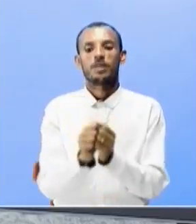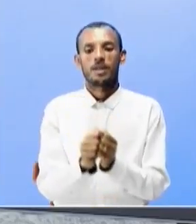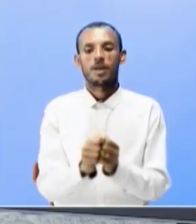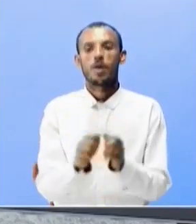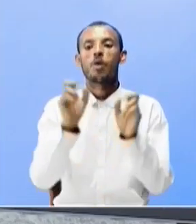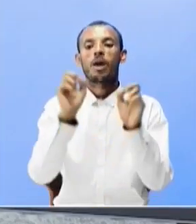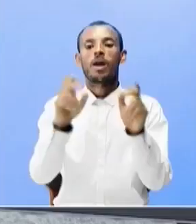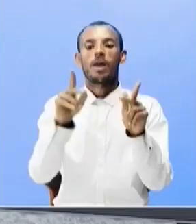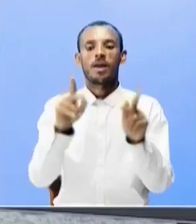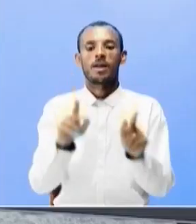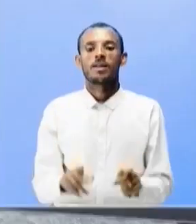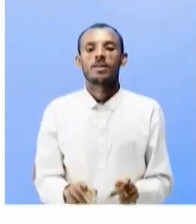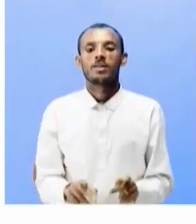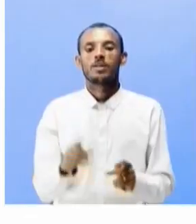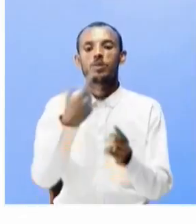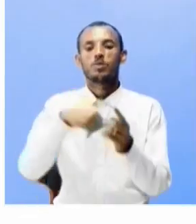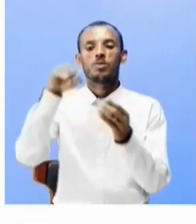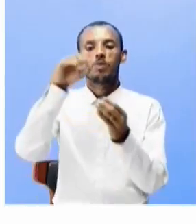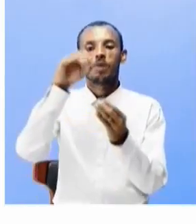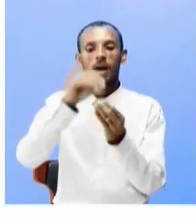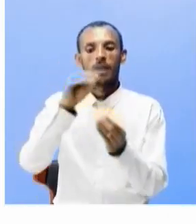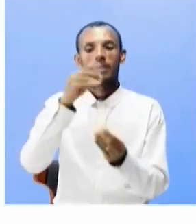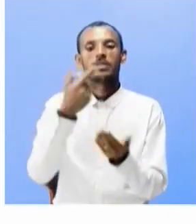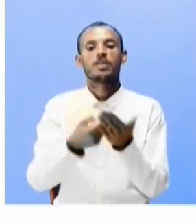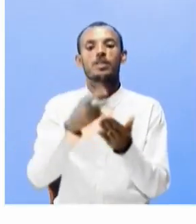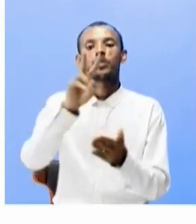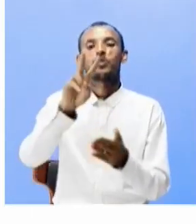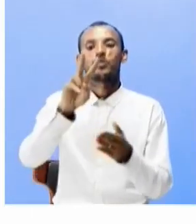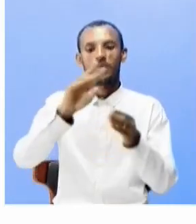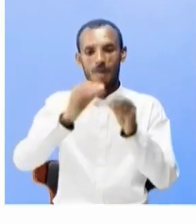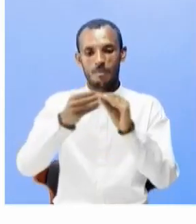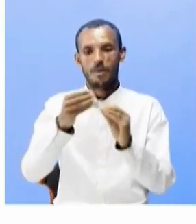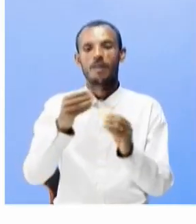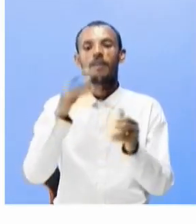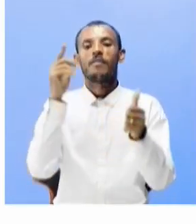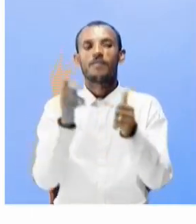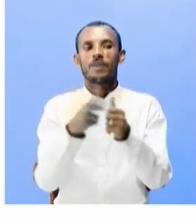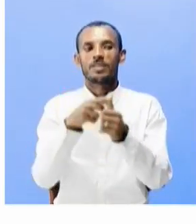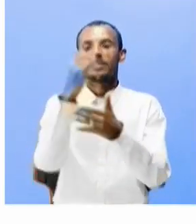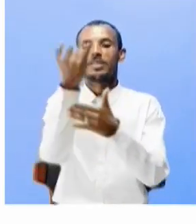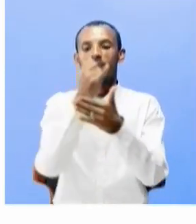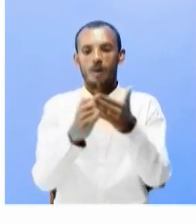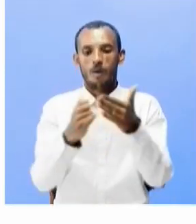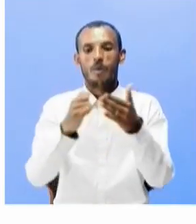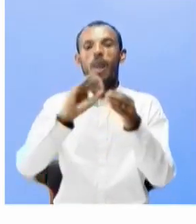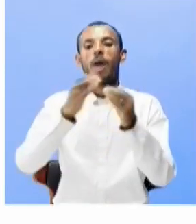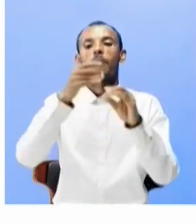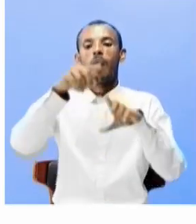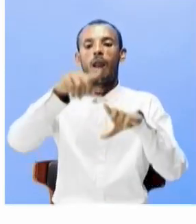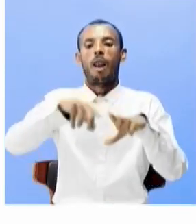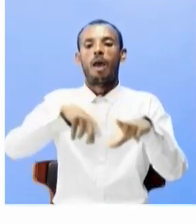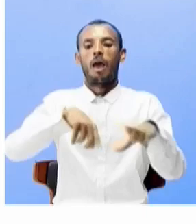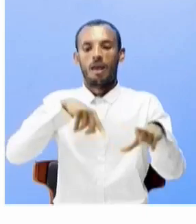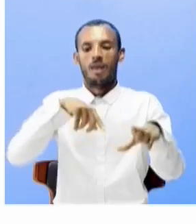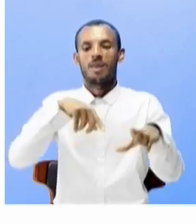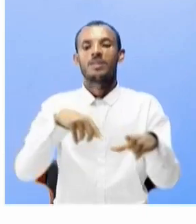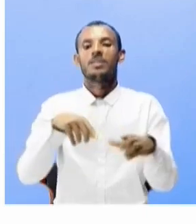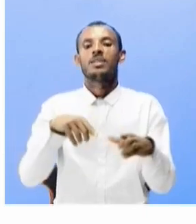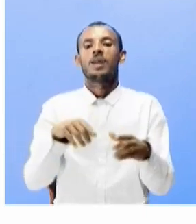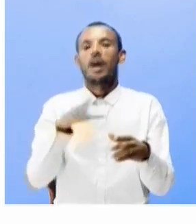Okay, to add these two numbers, first draw a number line and label the